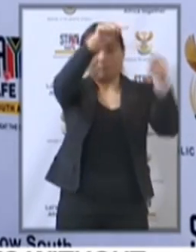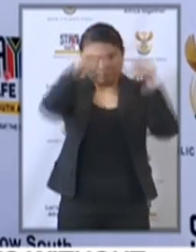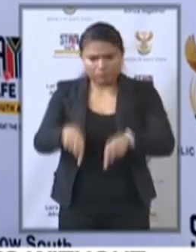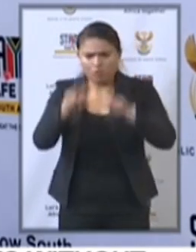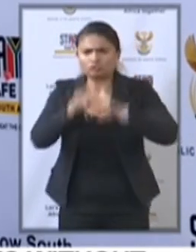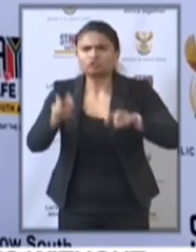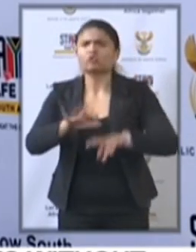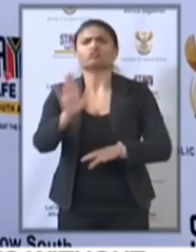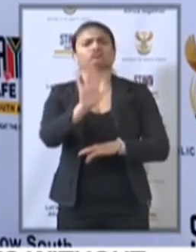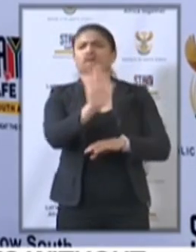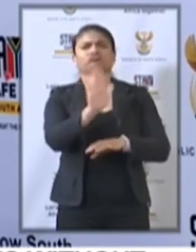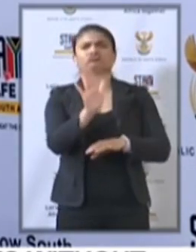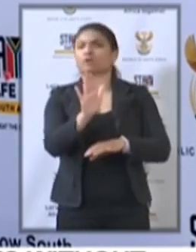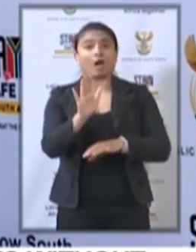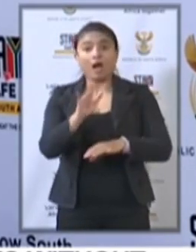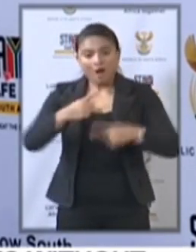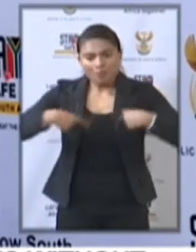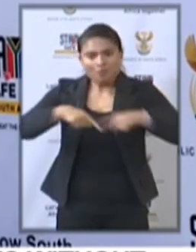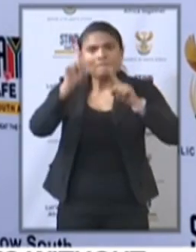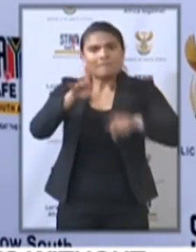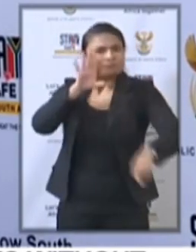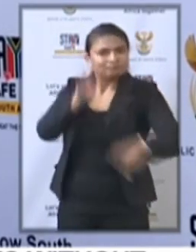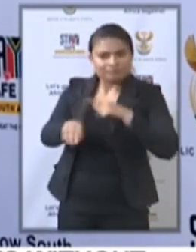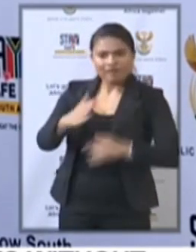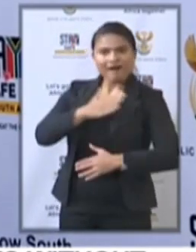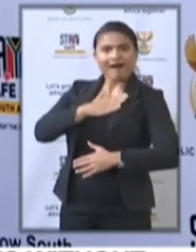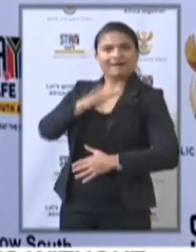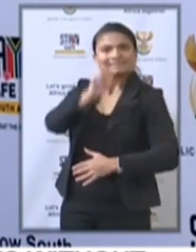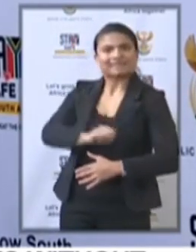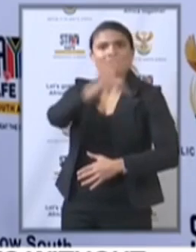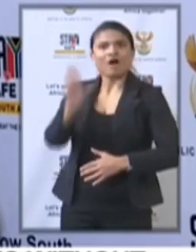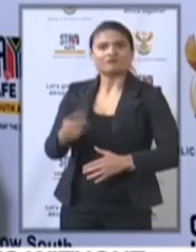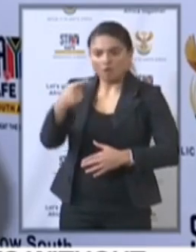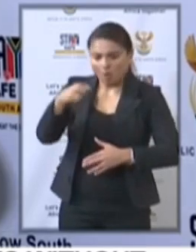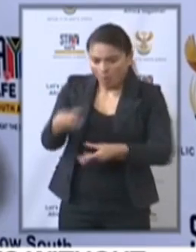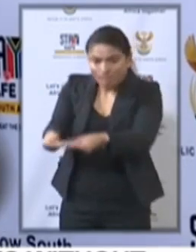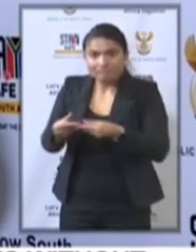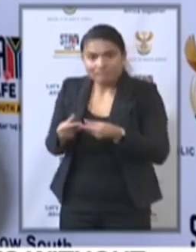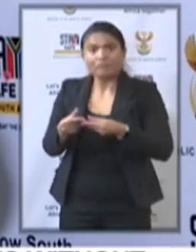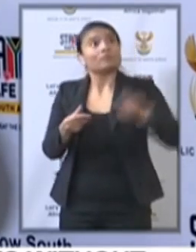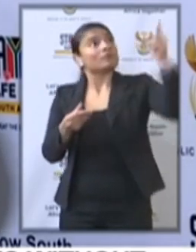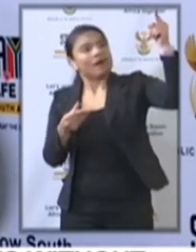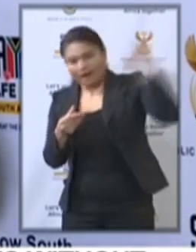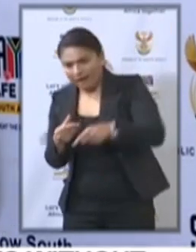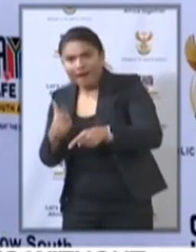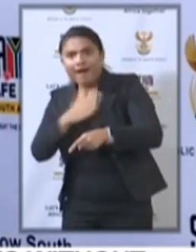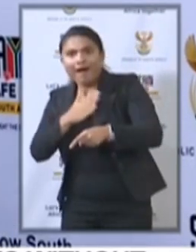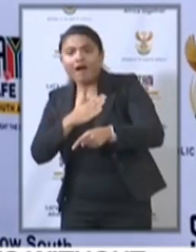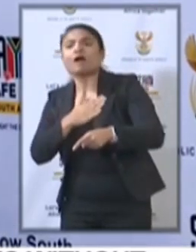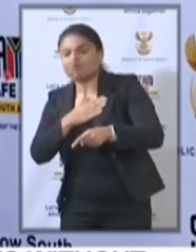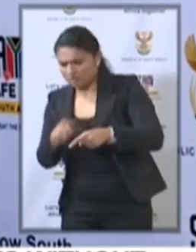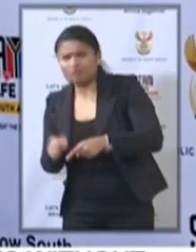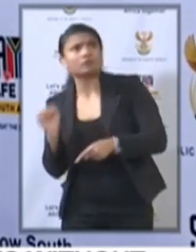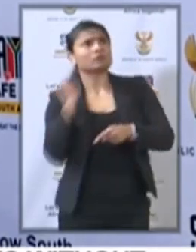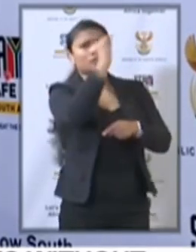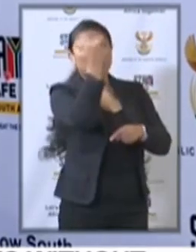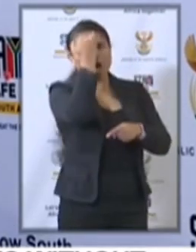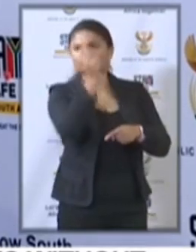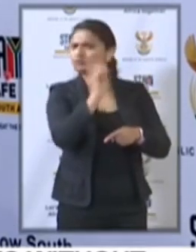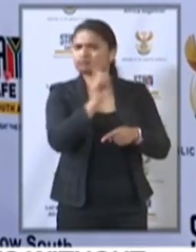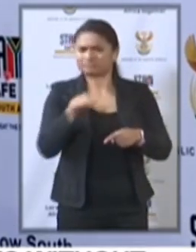the usefulness of some of these, they then register these herbs as if they were European or North American